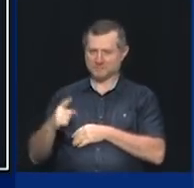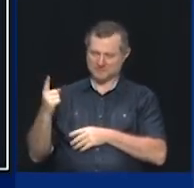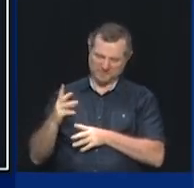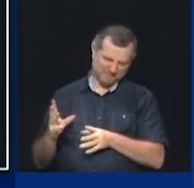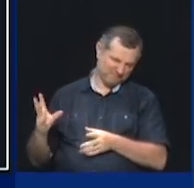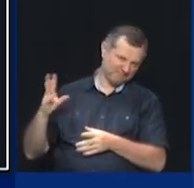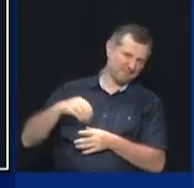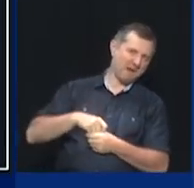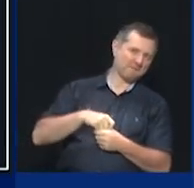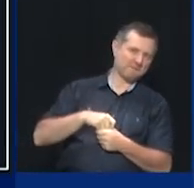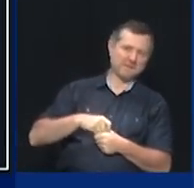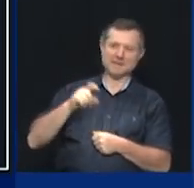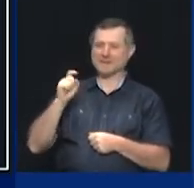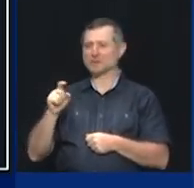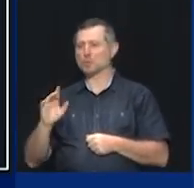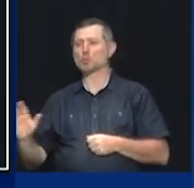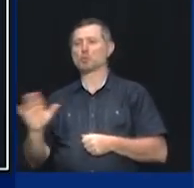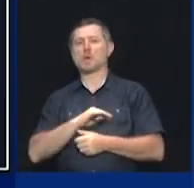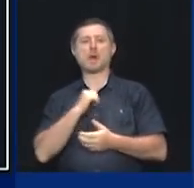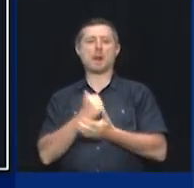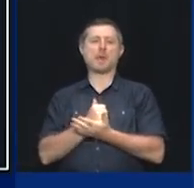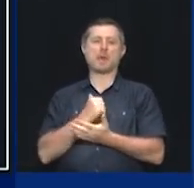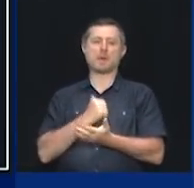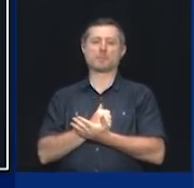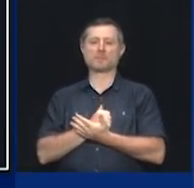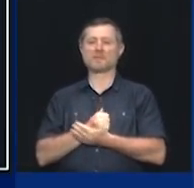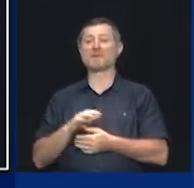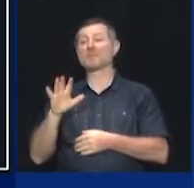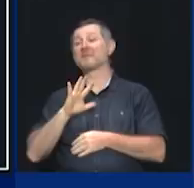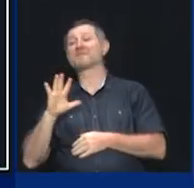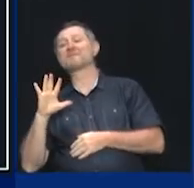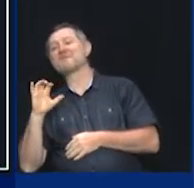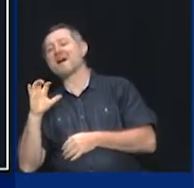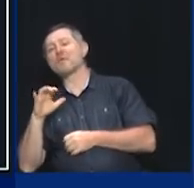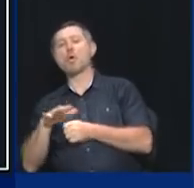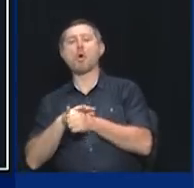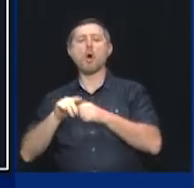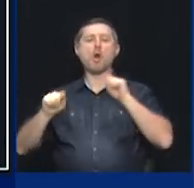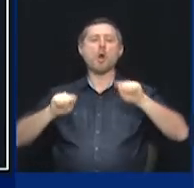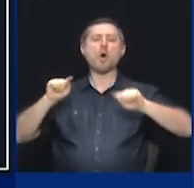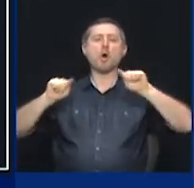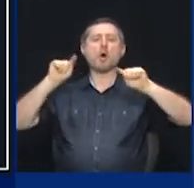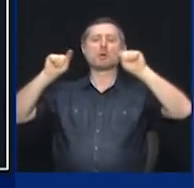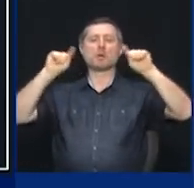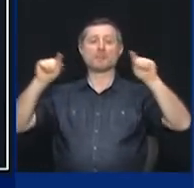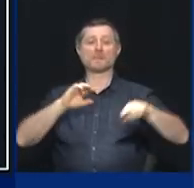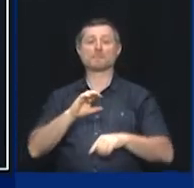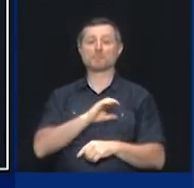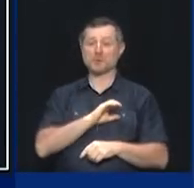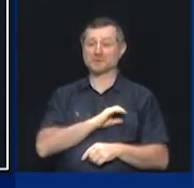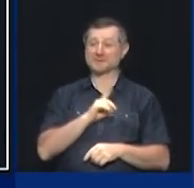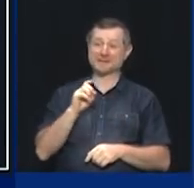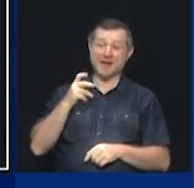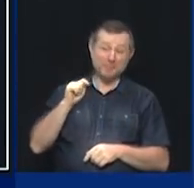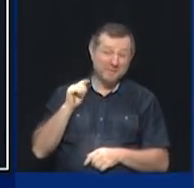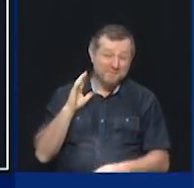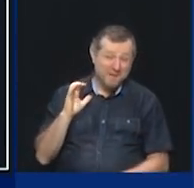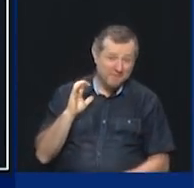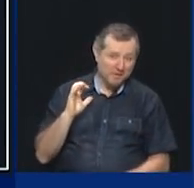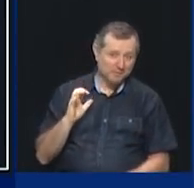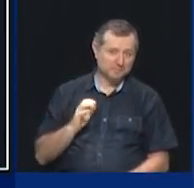that. There are 500 localities in this state with police departments. Think about that. 500